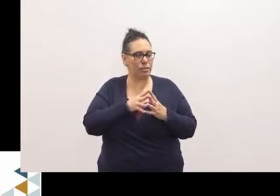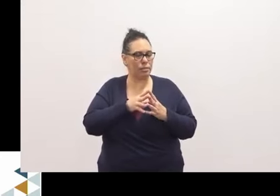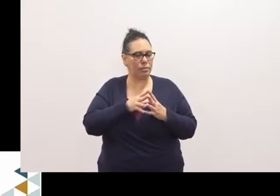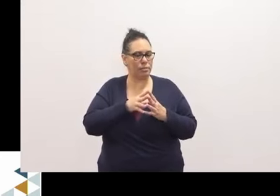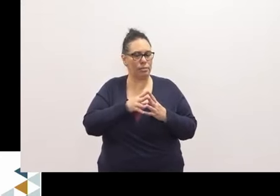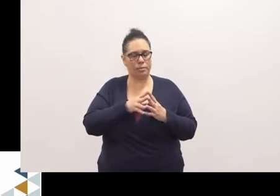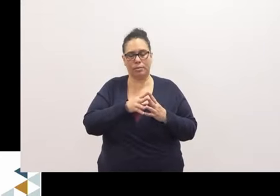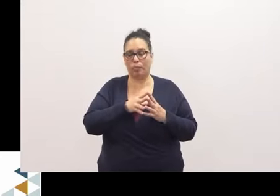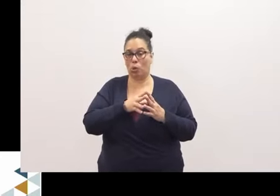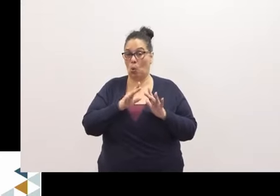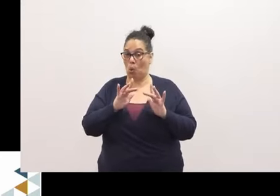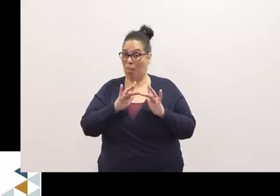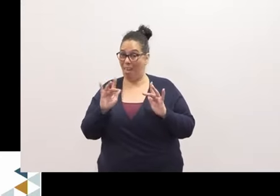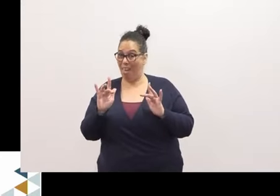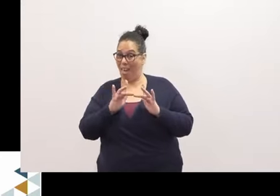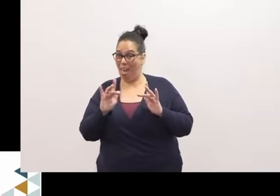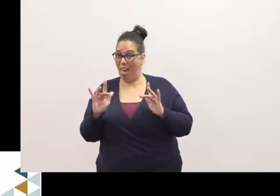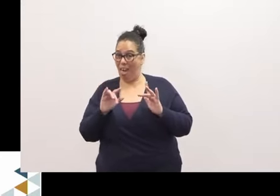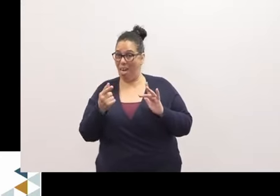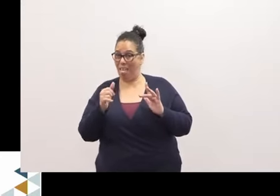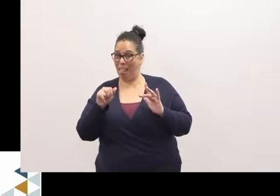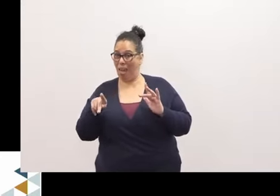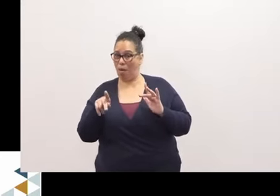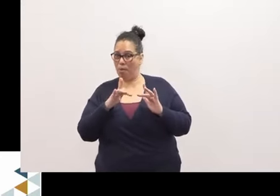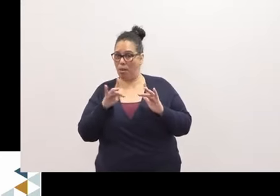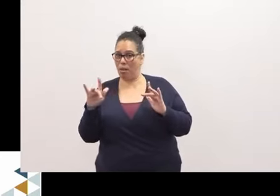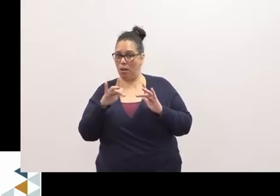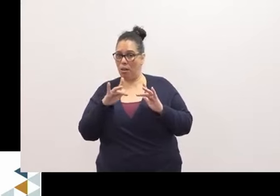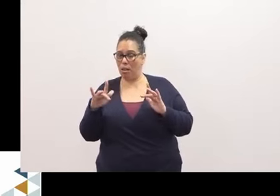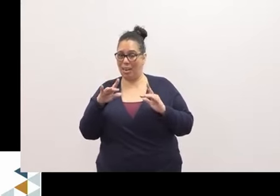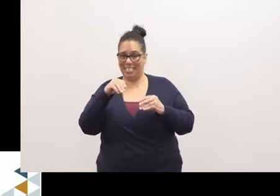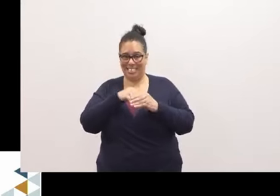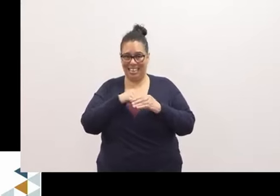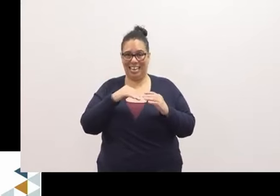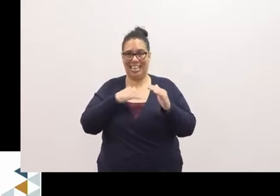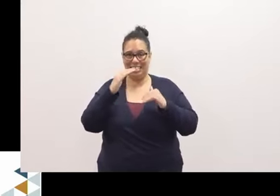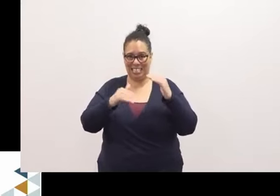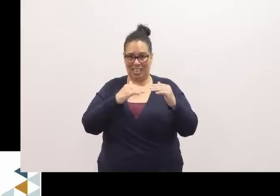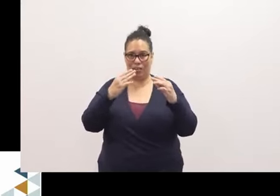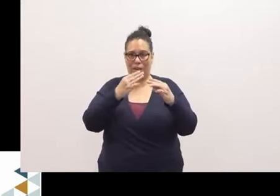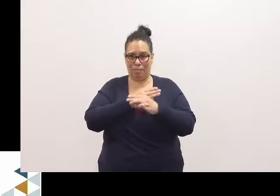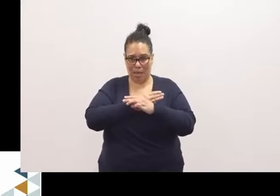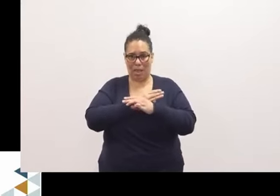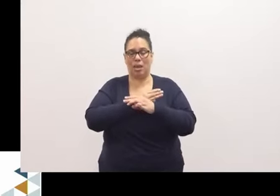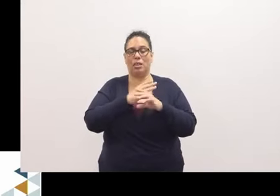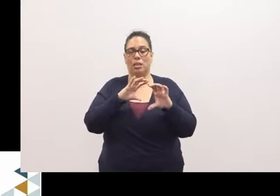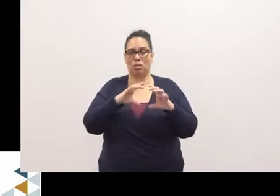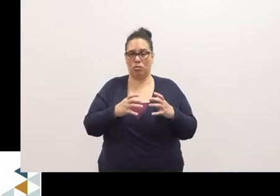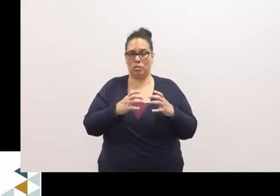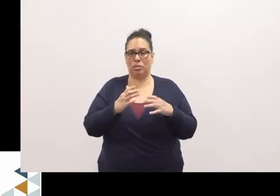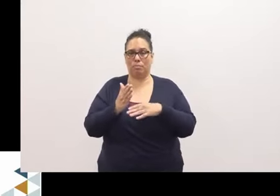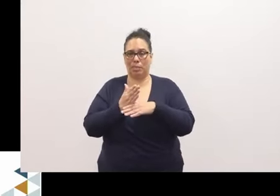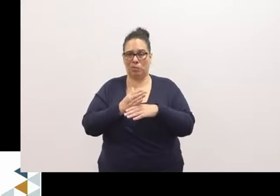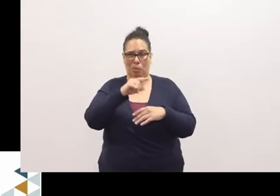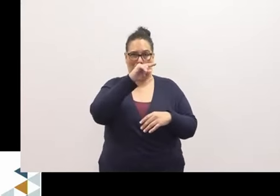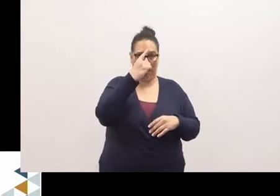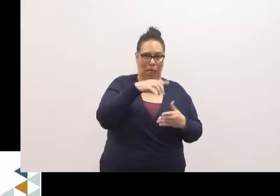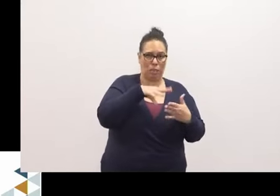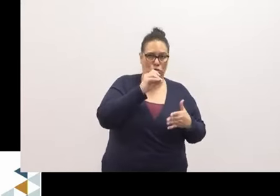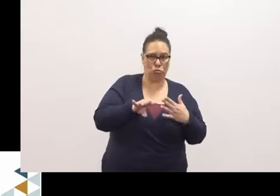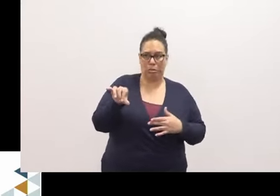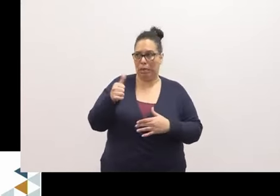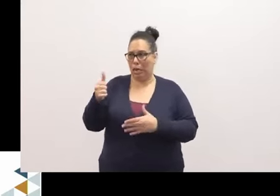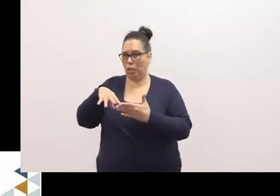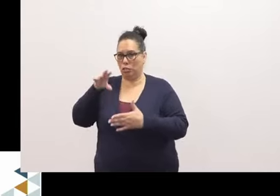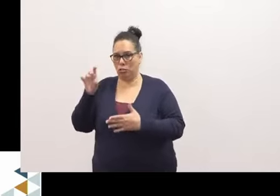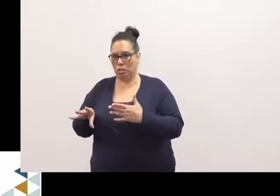So the gap is also within our accelerated math courses, the gap between Black students and all other students. So there's a